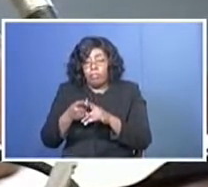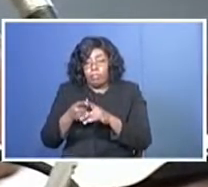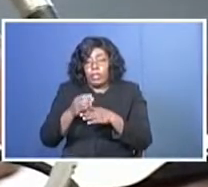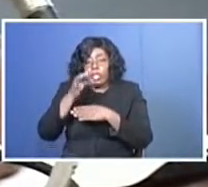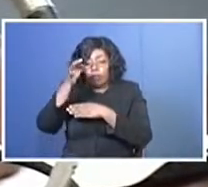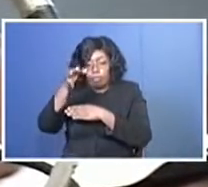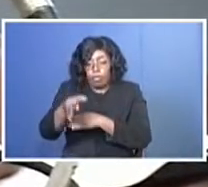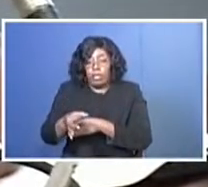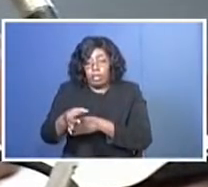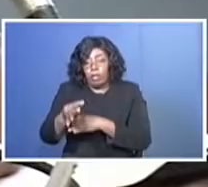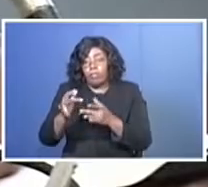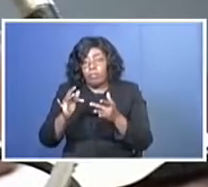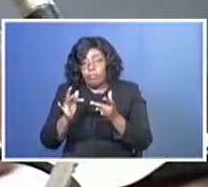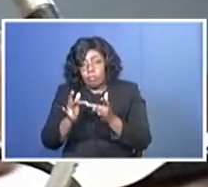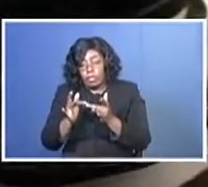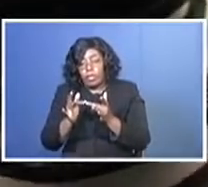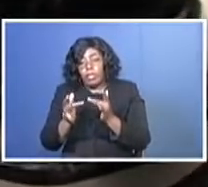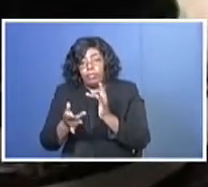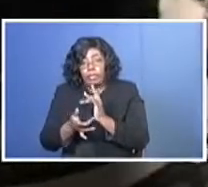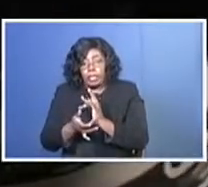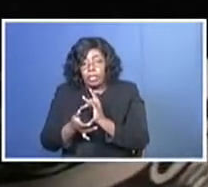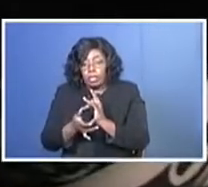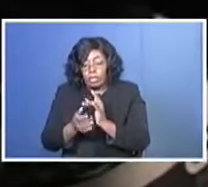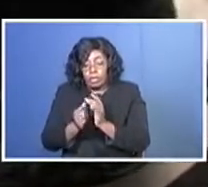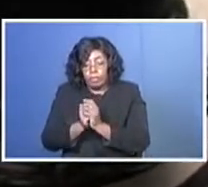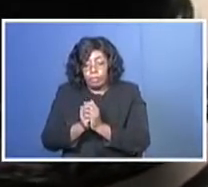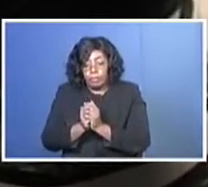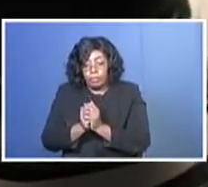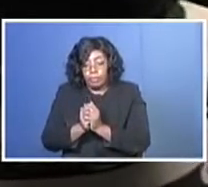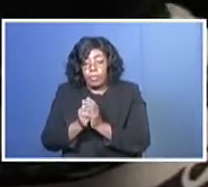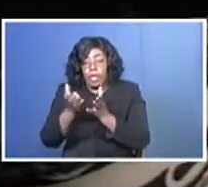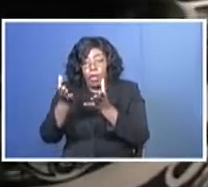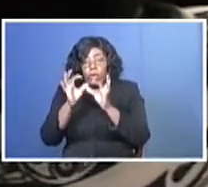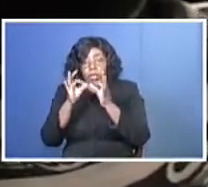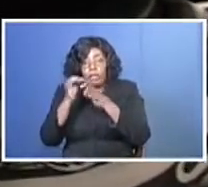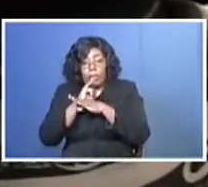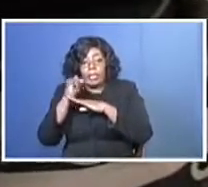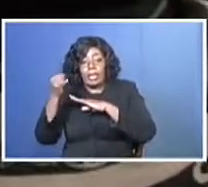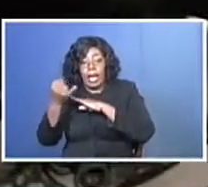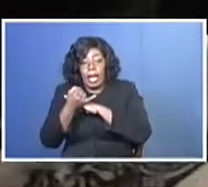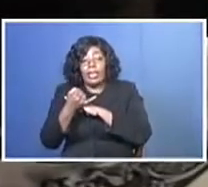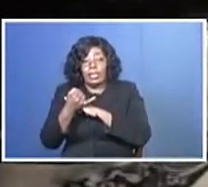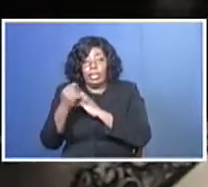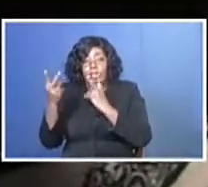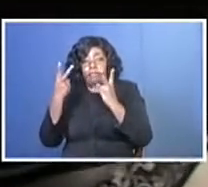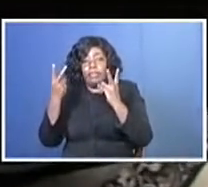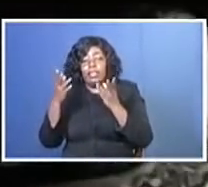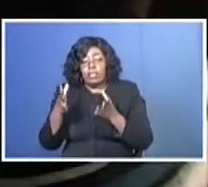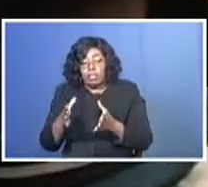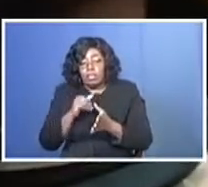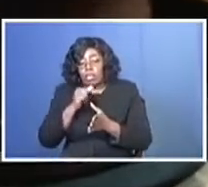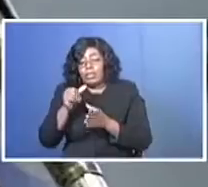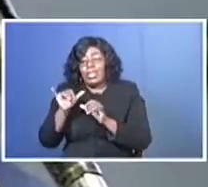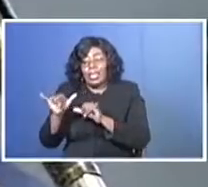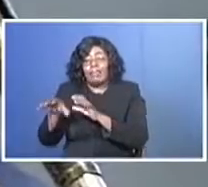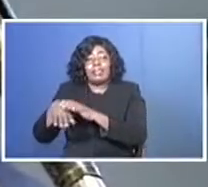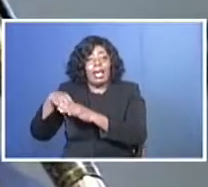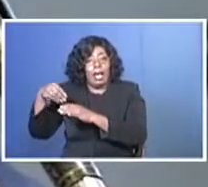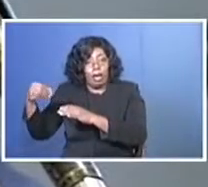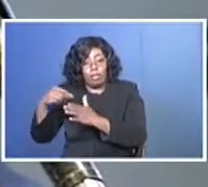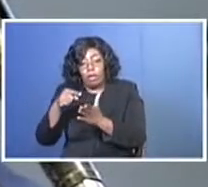in these arenas here at the corporation. I want our Family Island listeners and viewers to not feel left out of this equation at